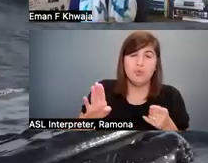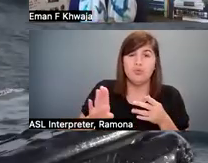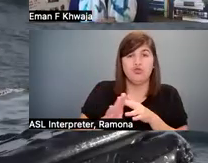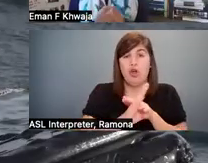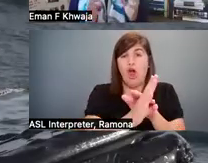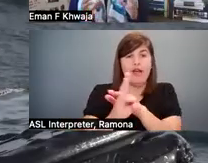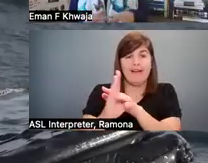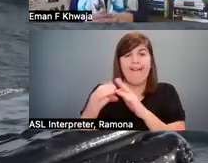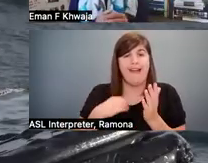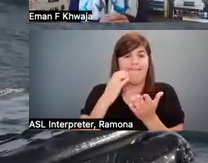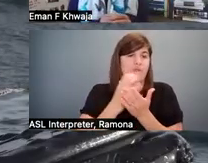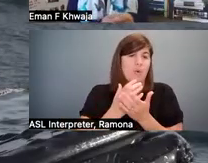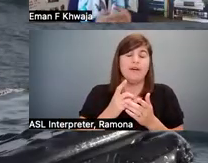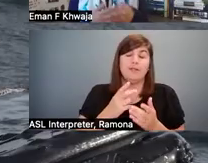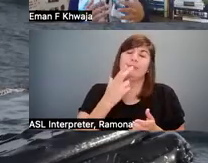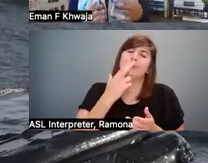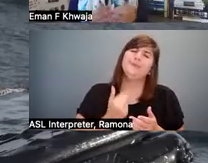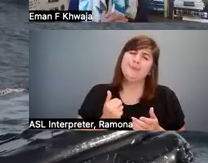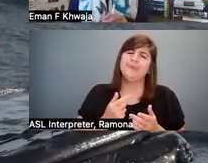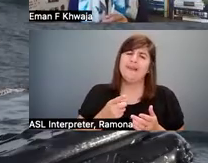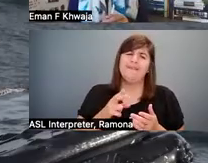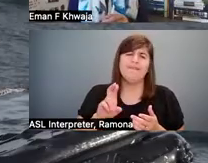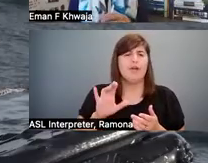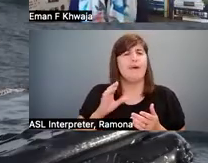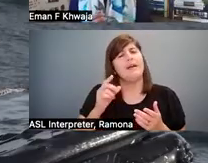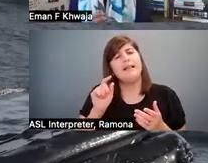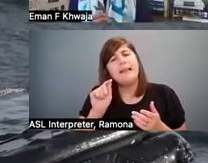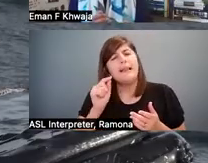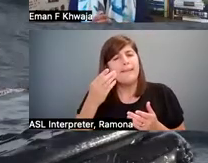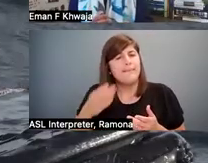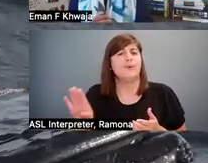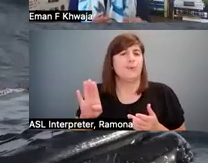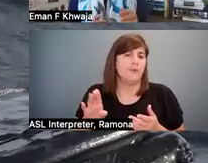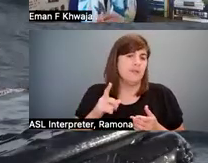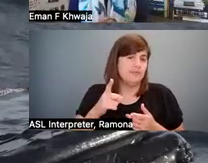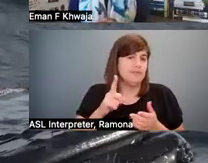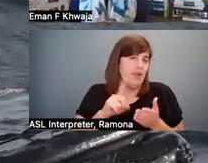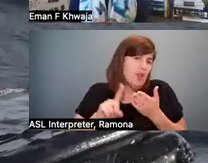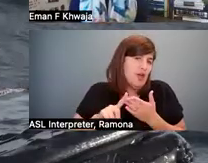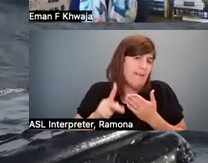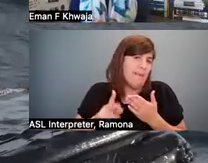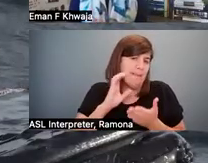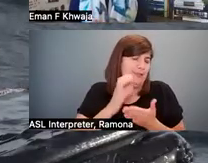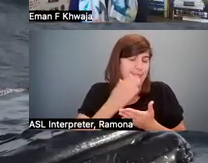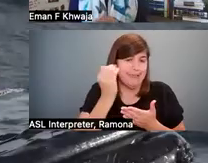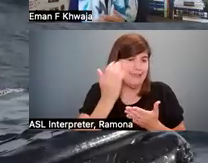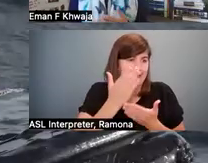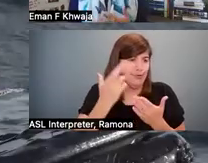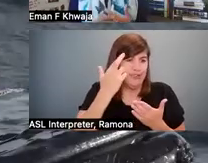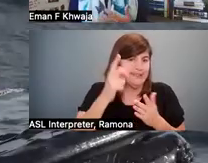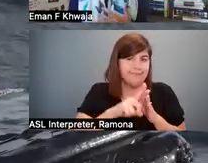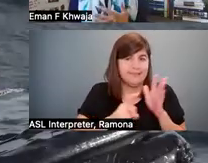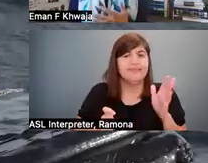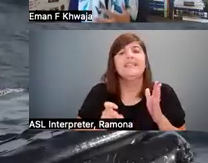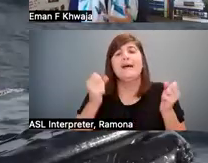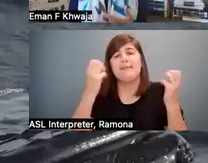shark there. They are a very cute looking shark that are a little bit blue in color. When you have some time, you can look up a picture of what those look like. And then we